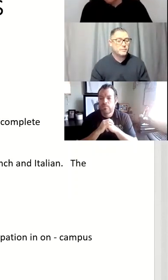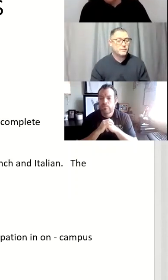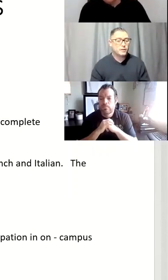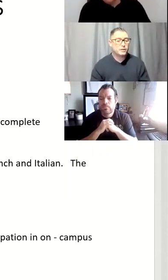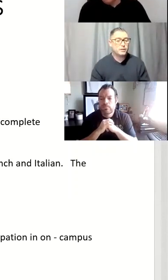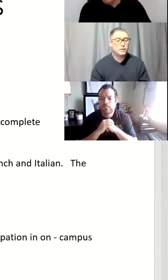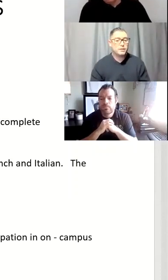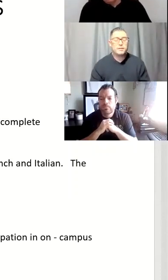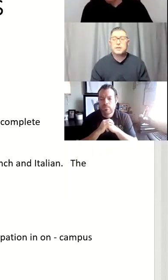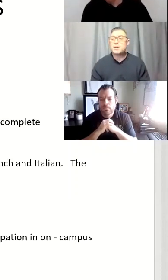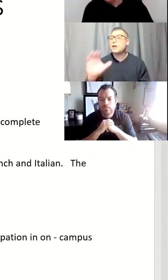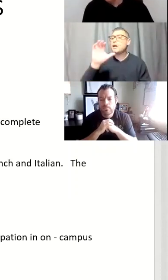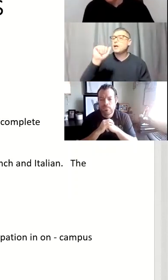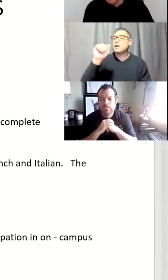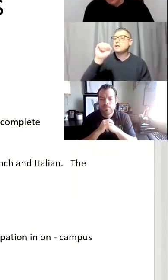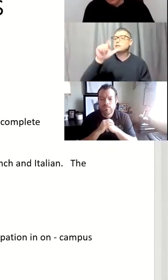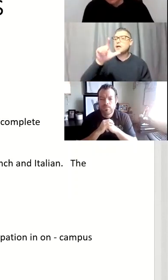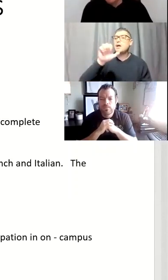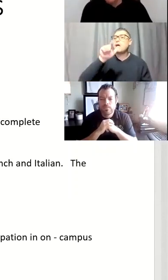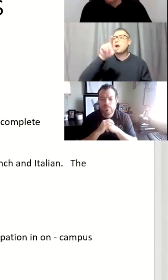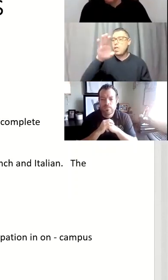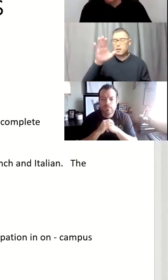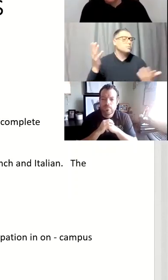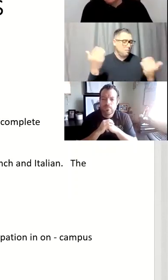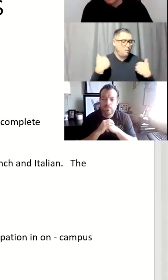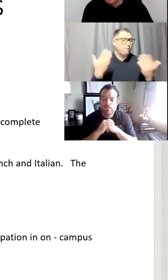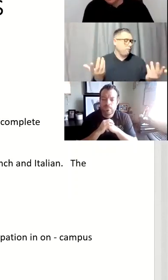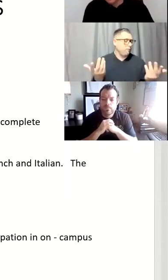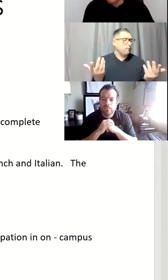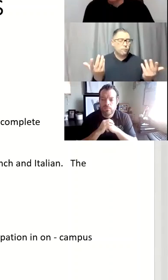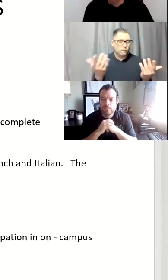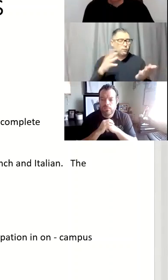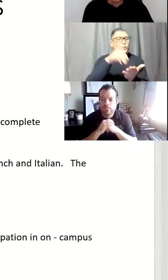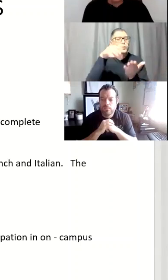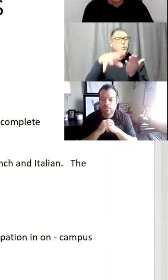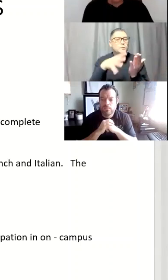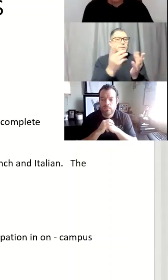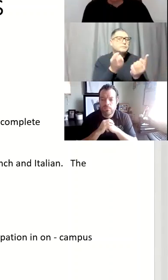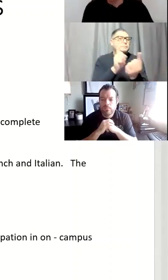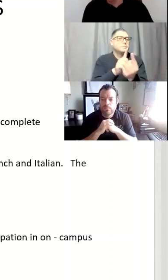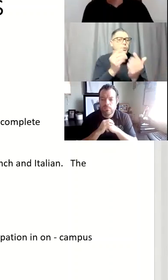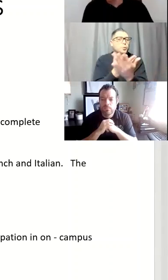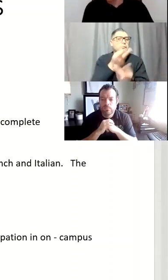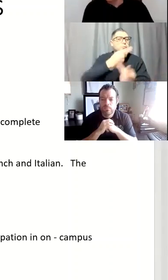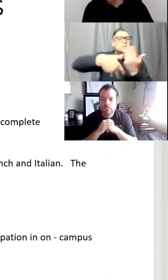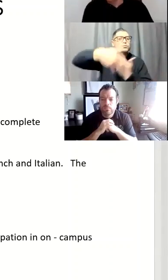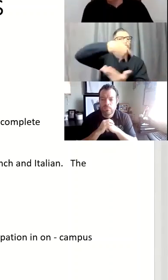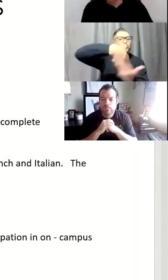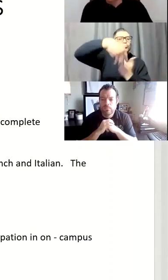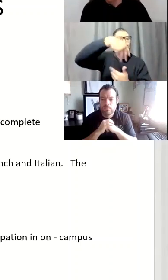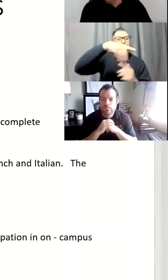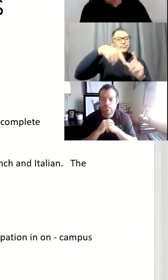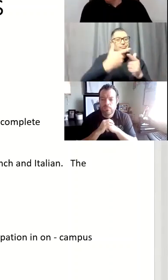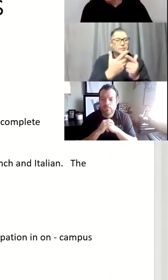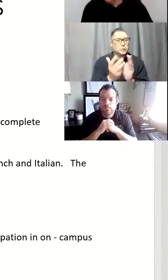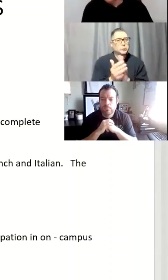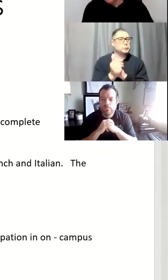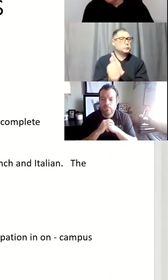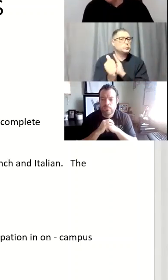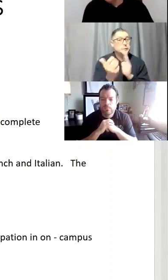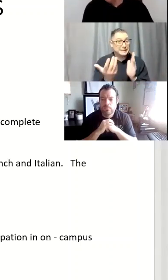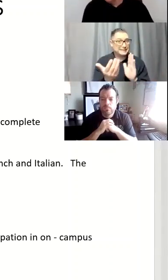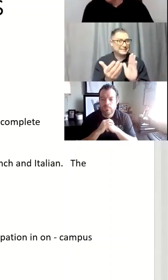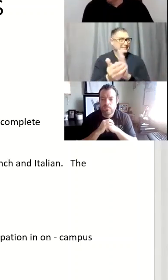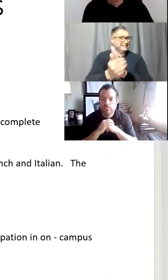club, we usually have that in existence where students make new friends, they network, we find ASL skills, and